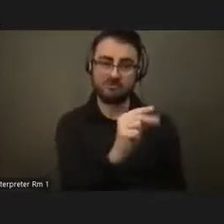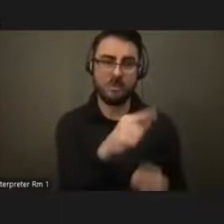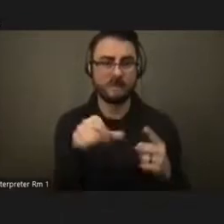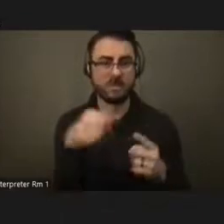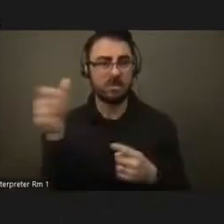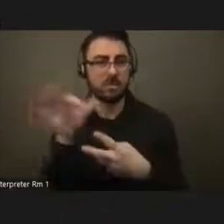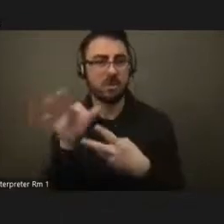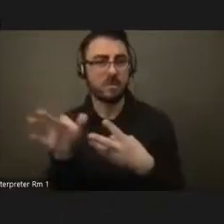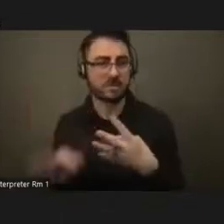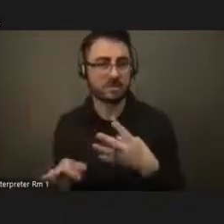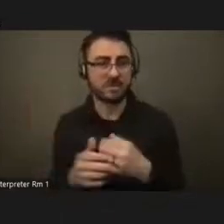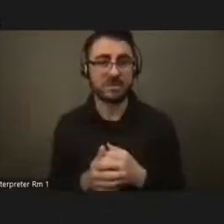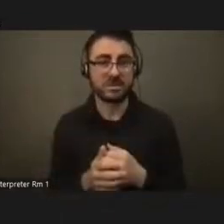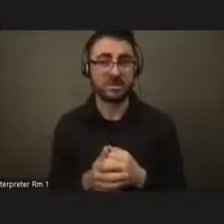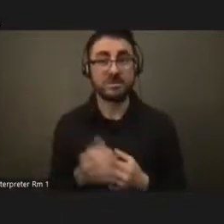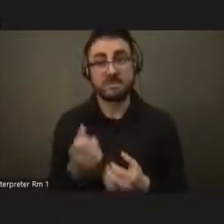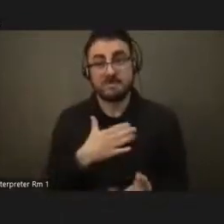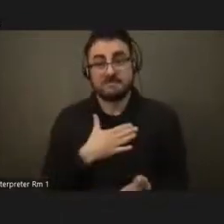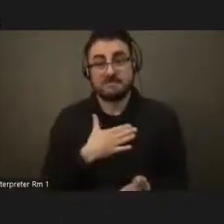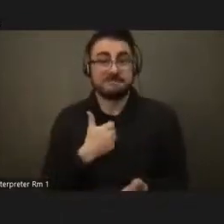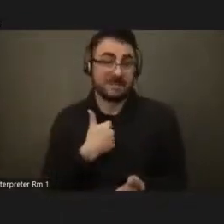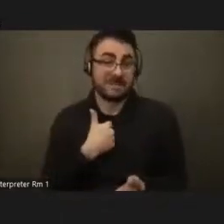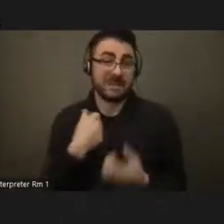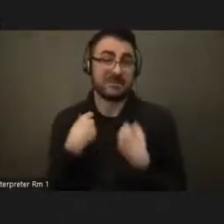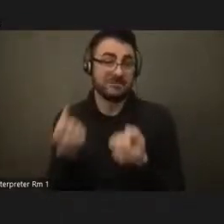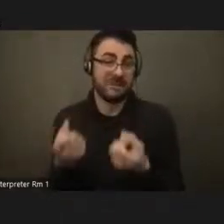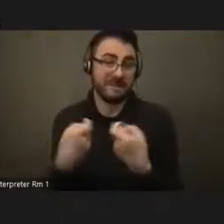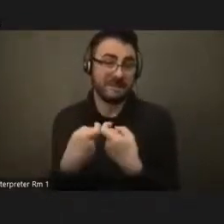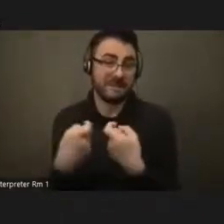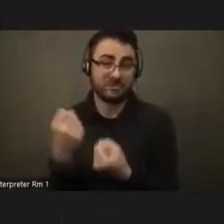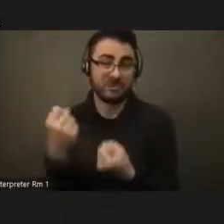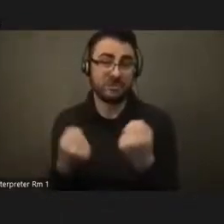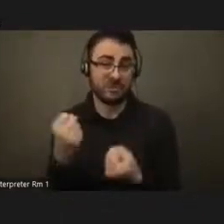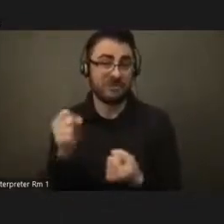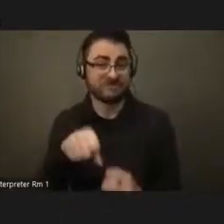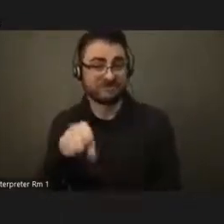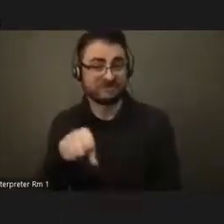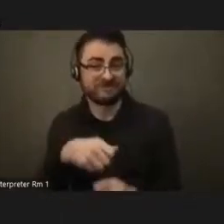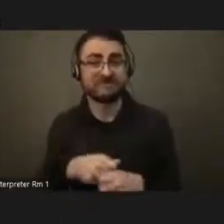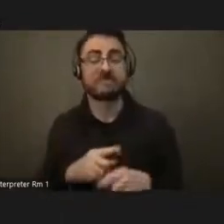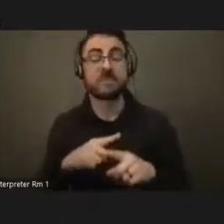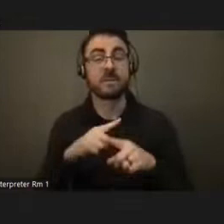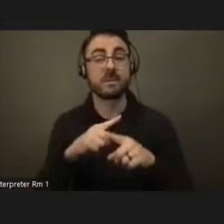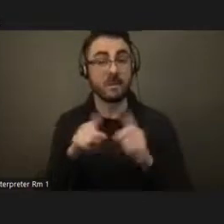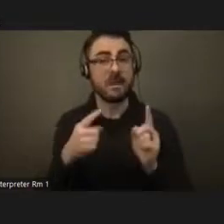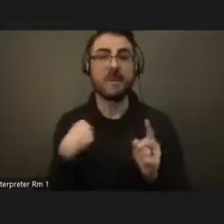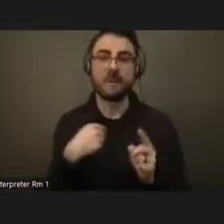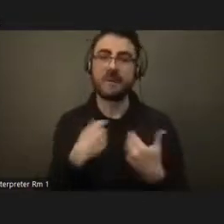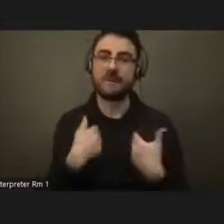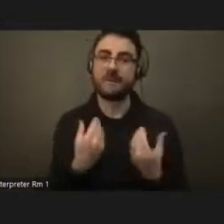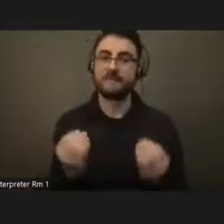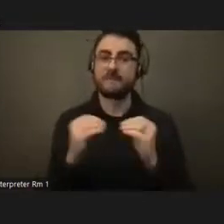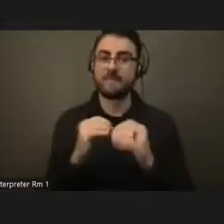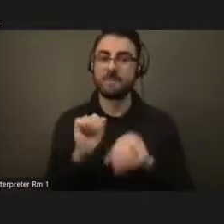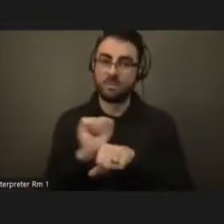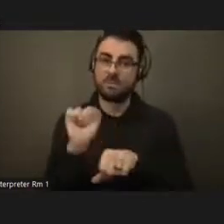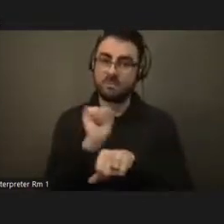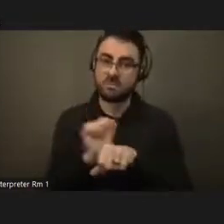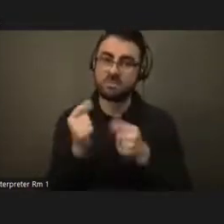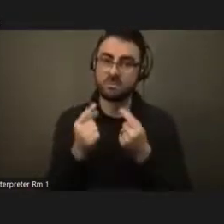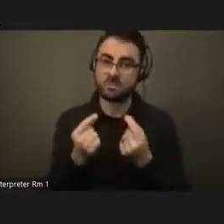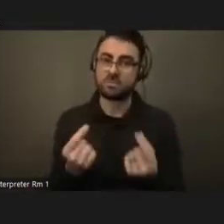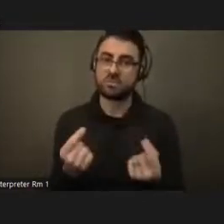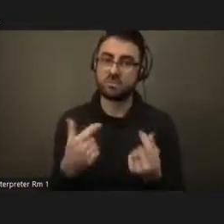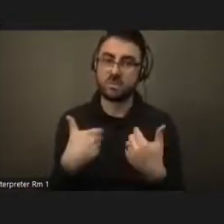as I drive my own electric car. But we do have more to do. We have